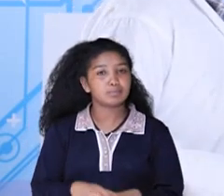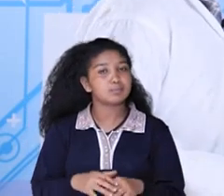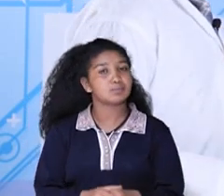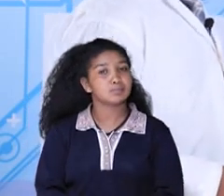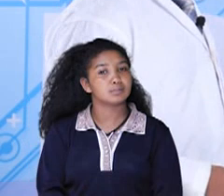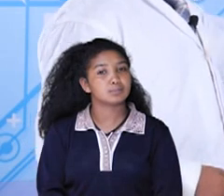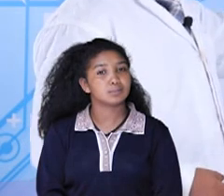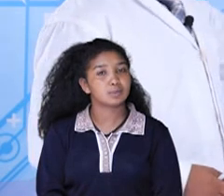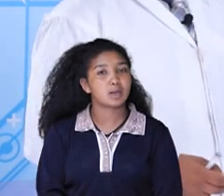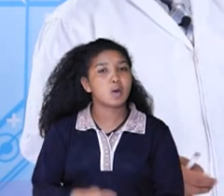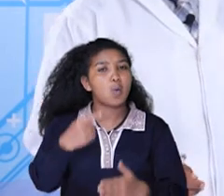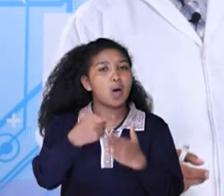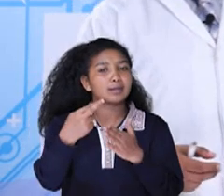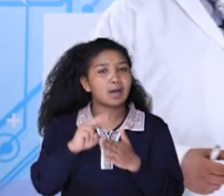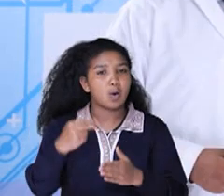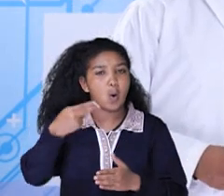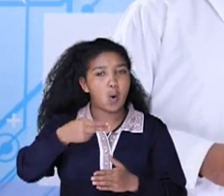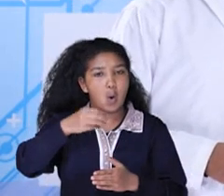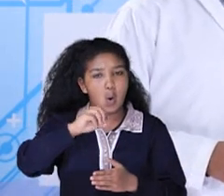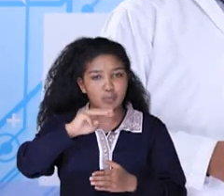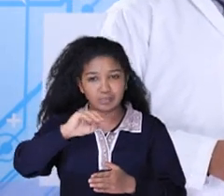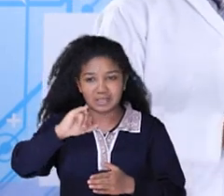So, what are hominids?